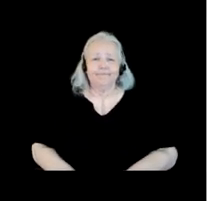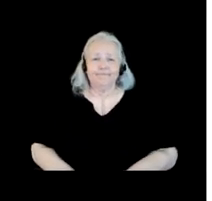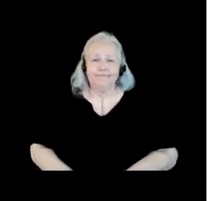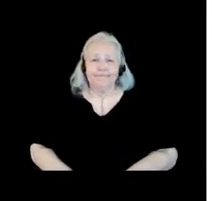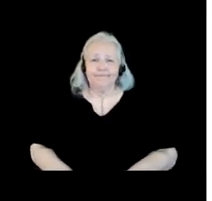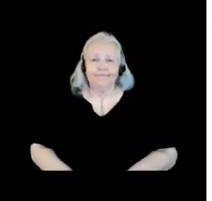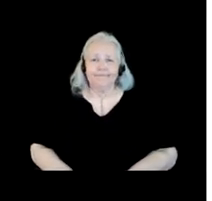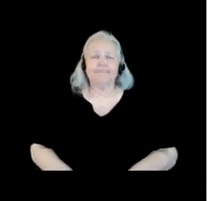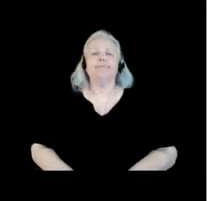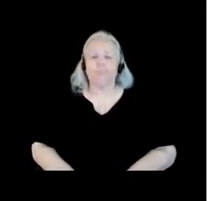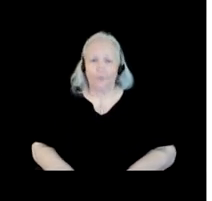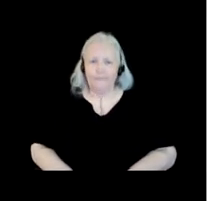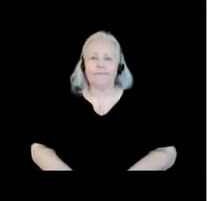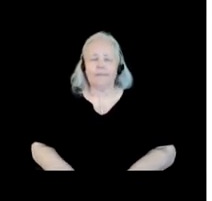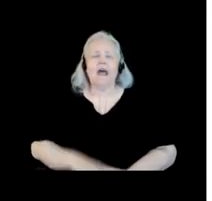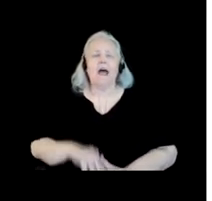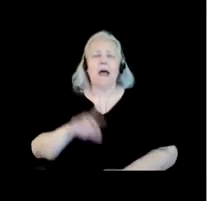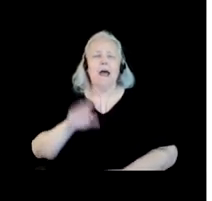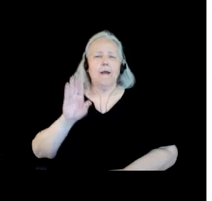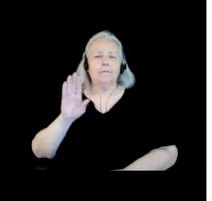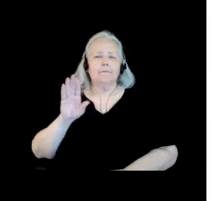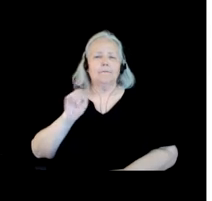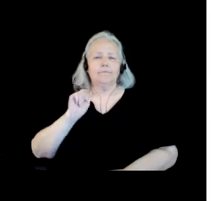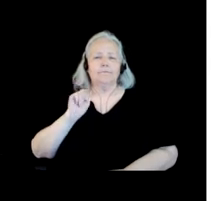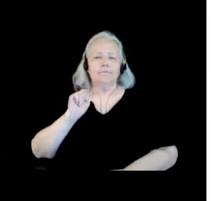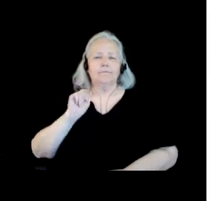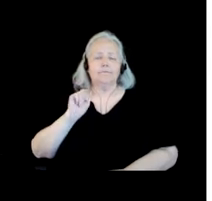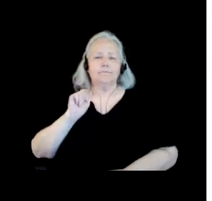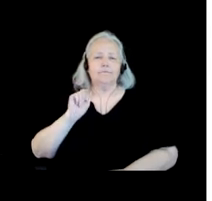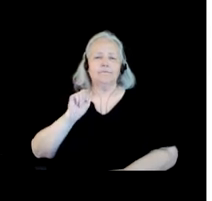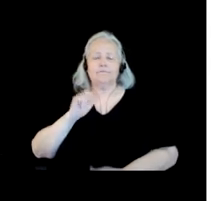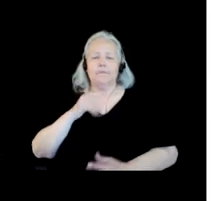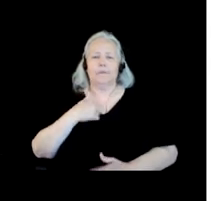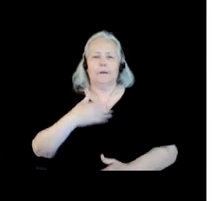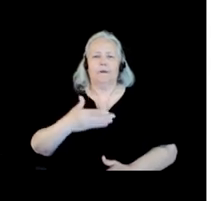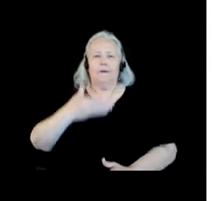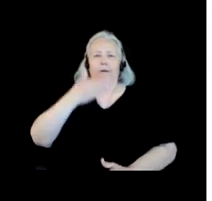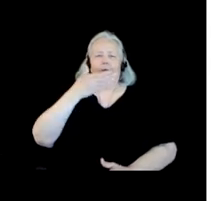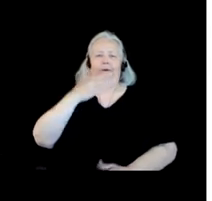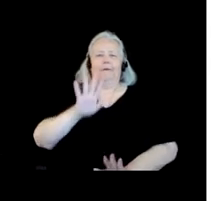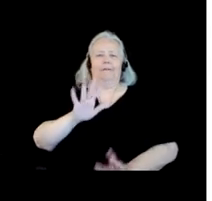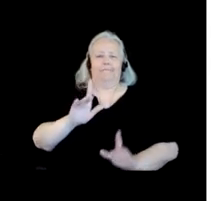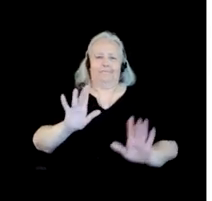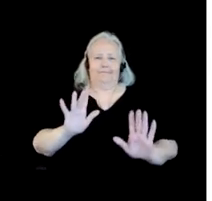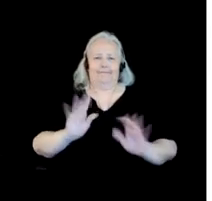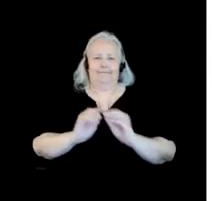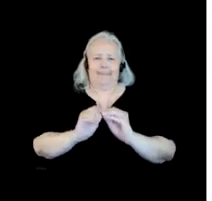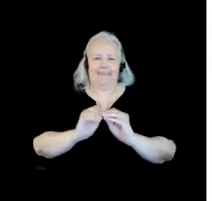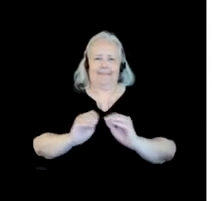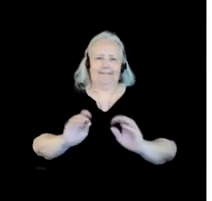All right, David, I think I have, mine zoomed too much. Just let me get the, there we go. All